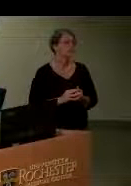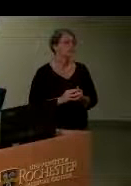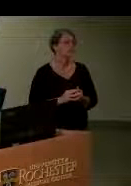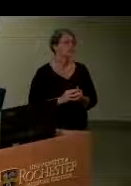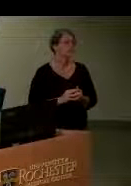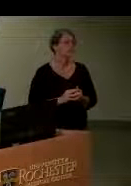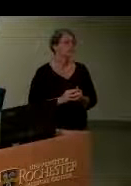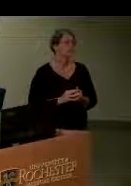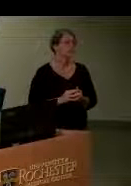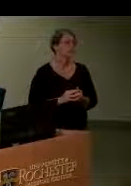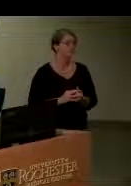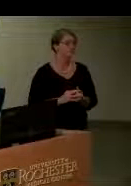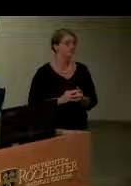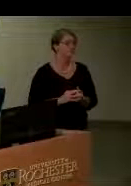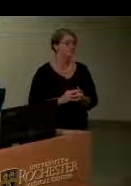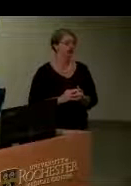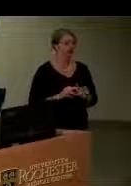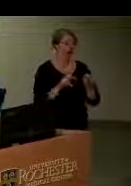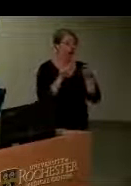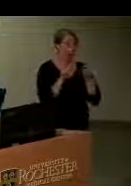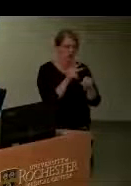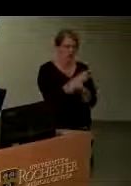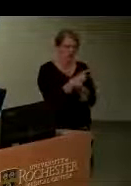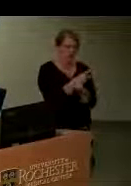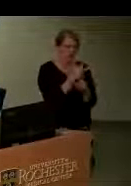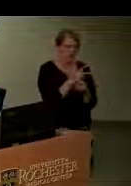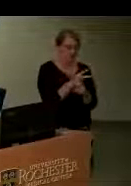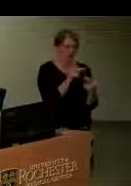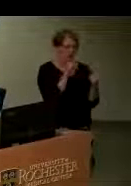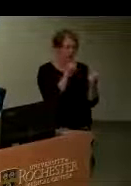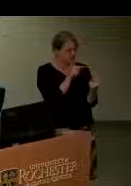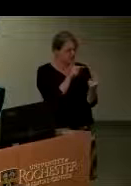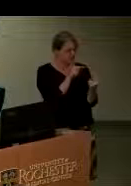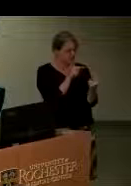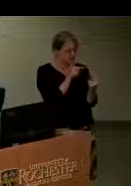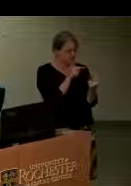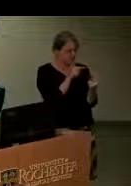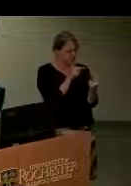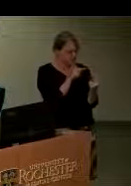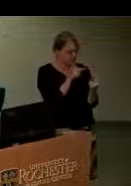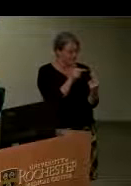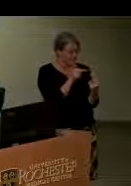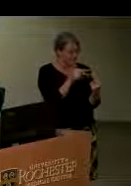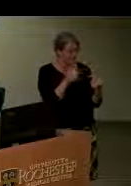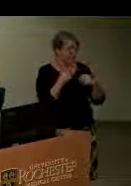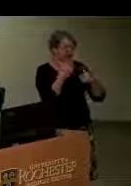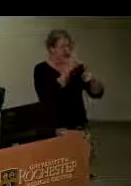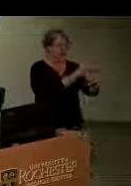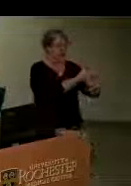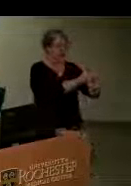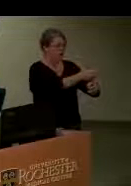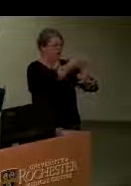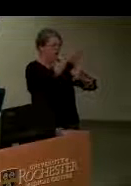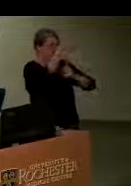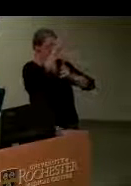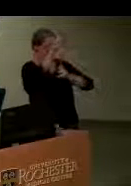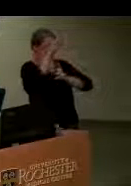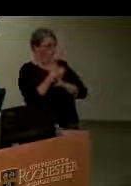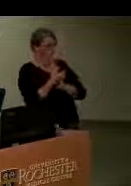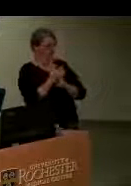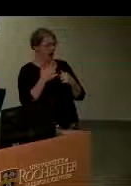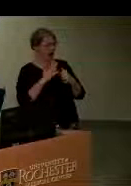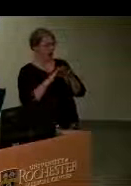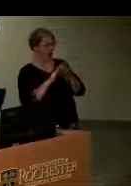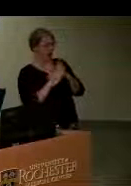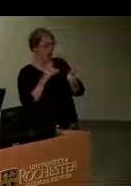I look at the patient really carefully and I make myself become the patient, the doctor they need